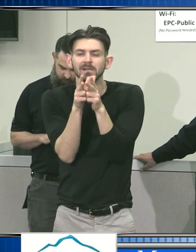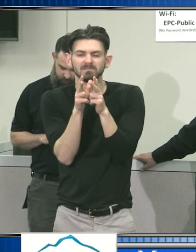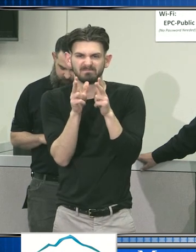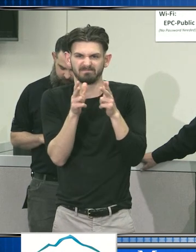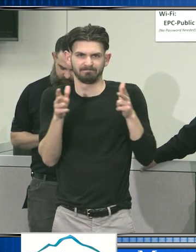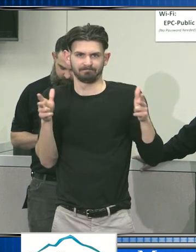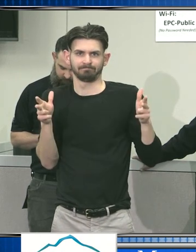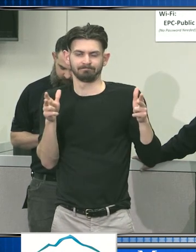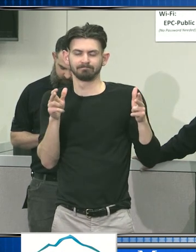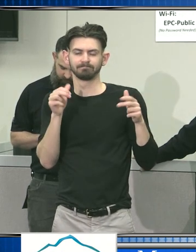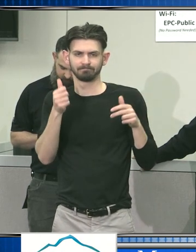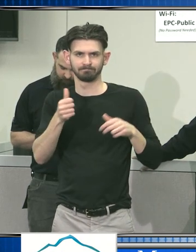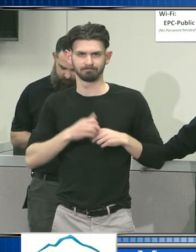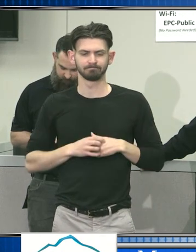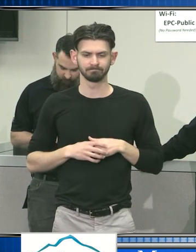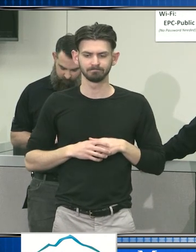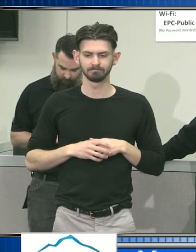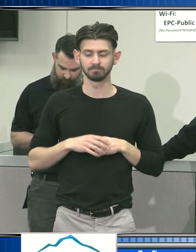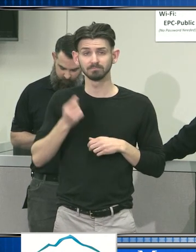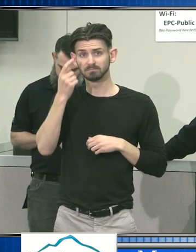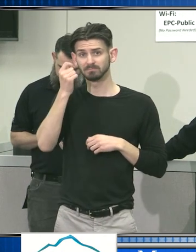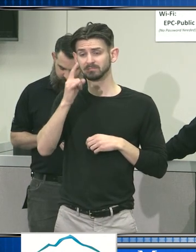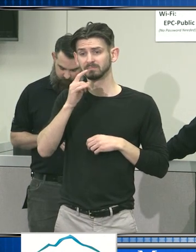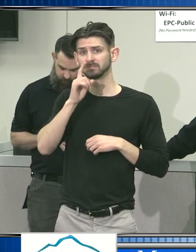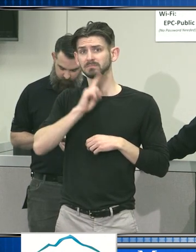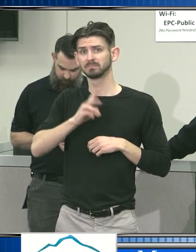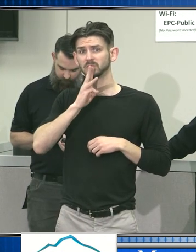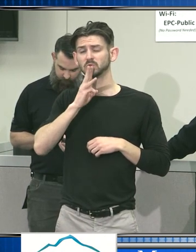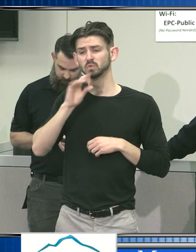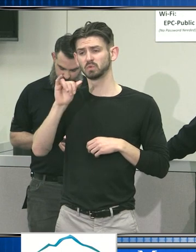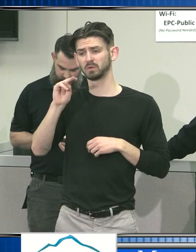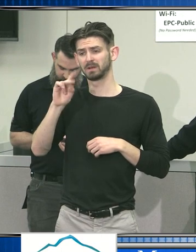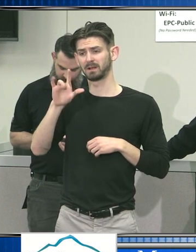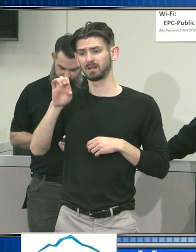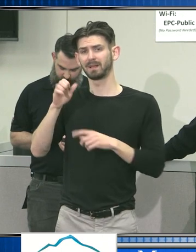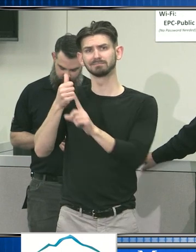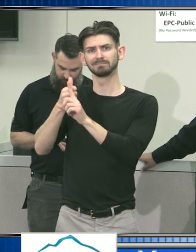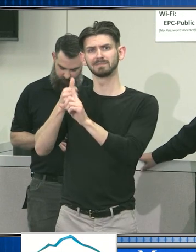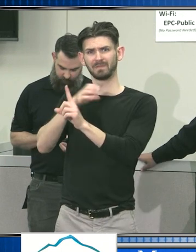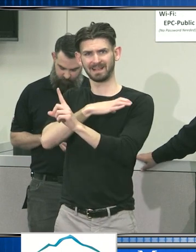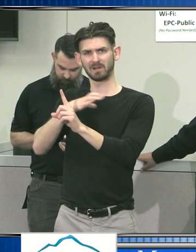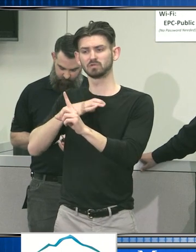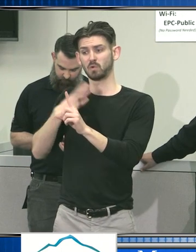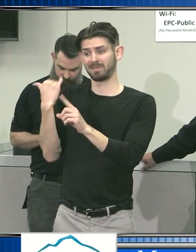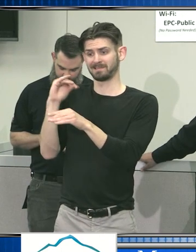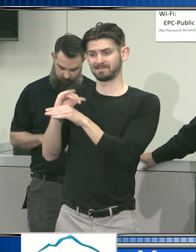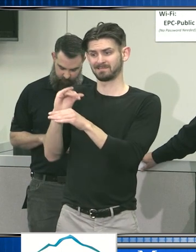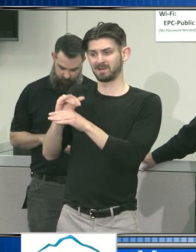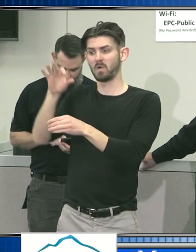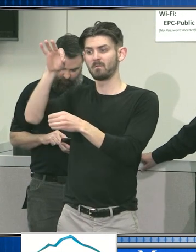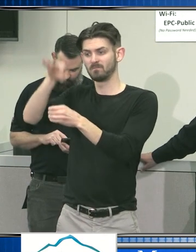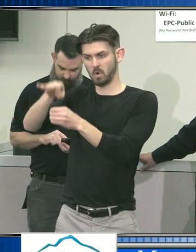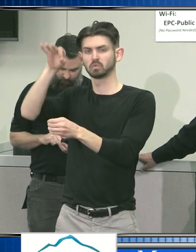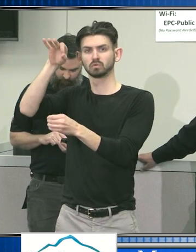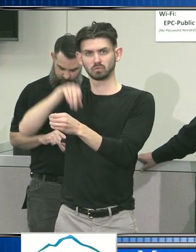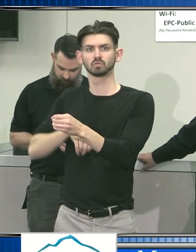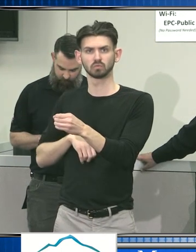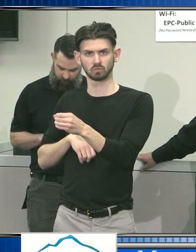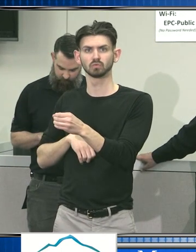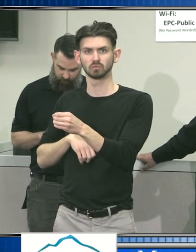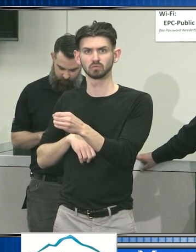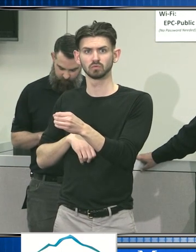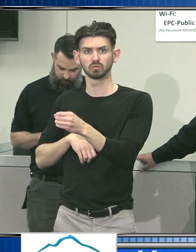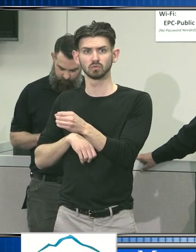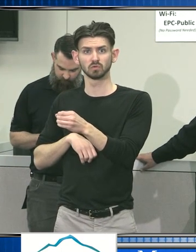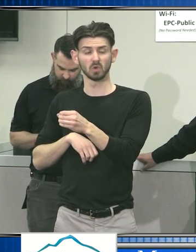will simply say this. The Manitou Springs City Council voted to do it last night at a meeting. They did not consult the City of